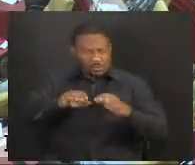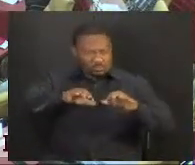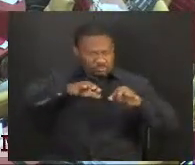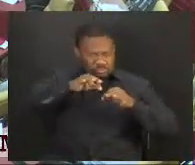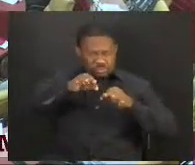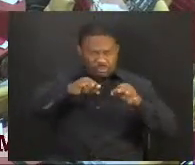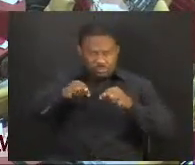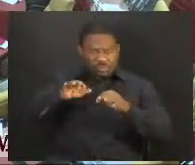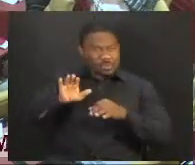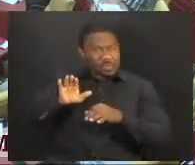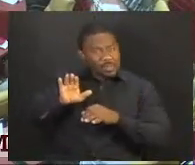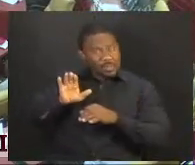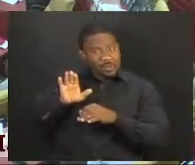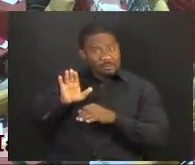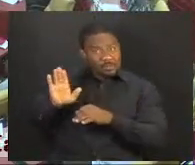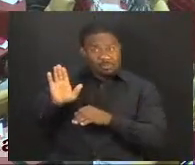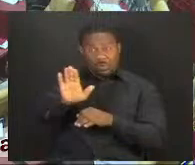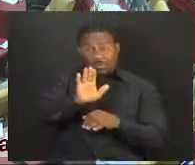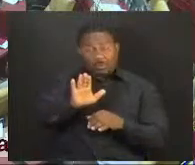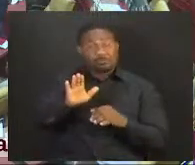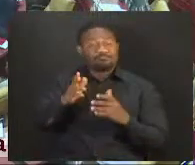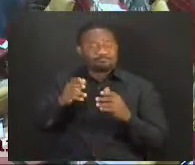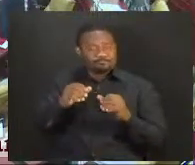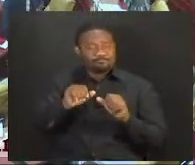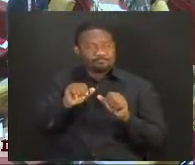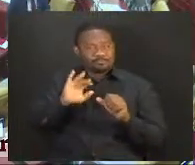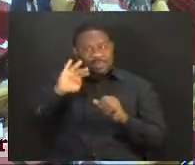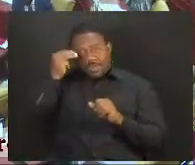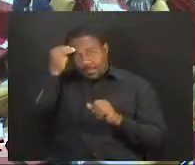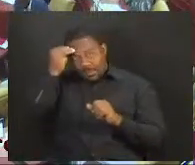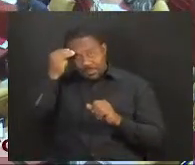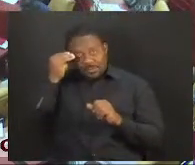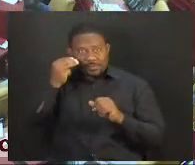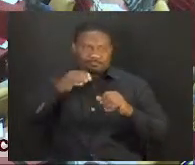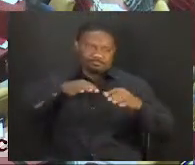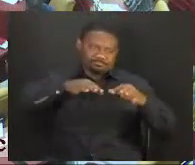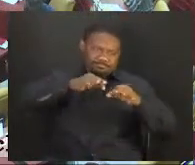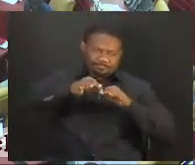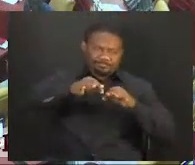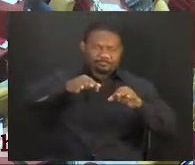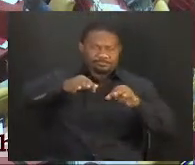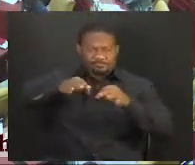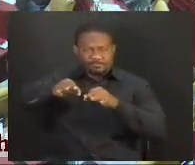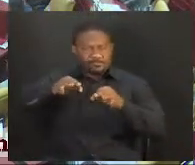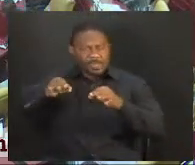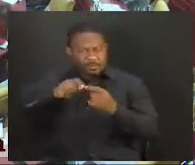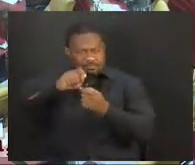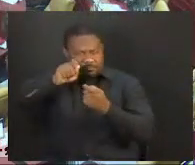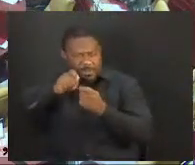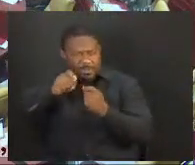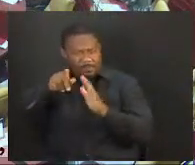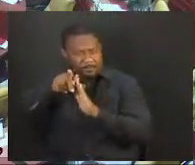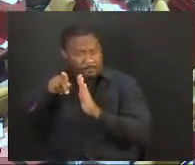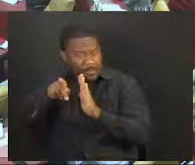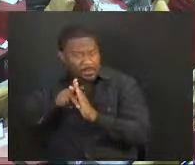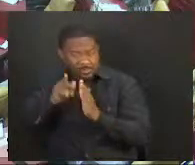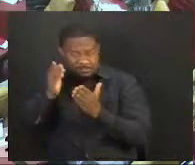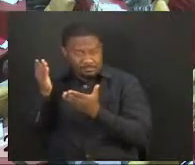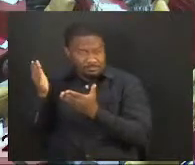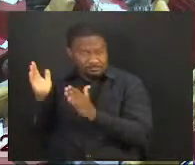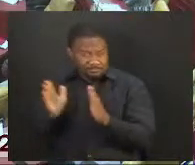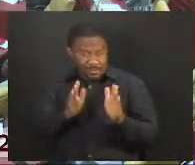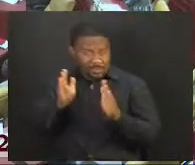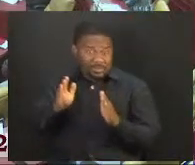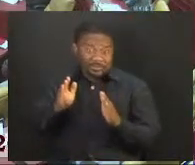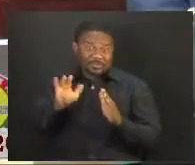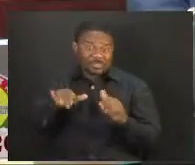sectorial performance and outlook, as well as sector-specific policy interventions to deal with the